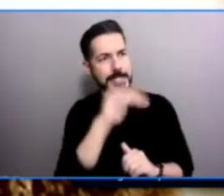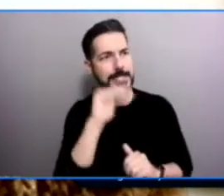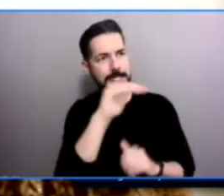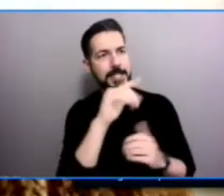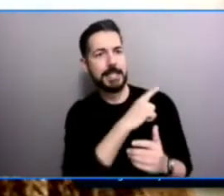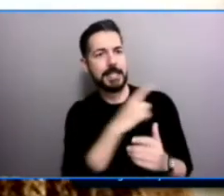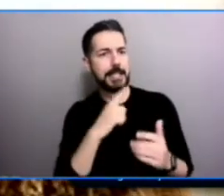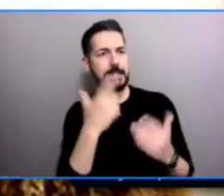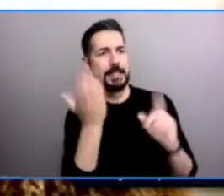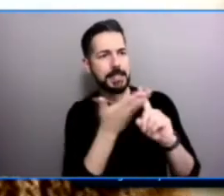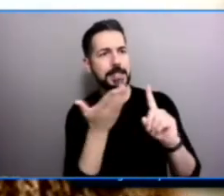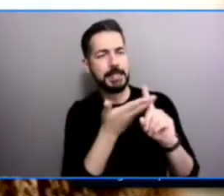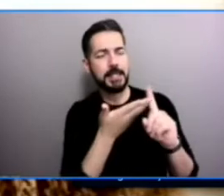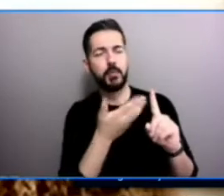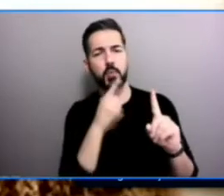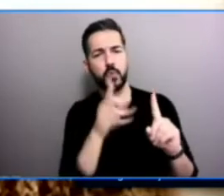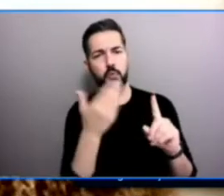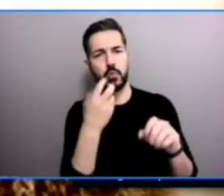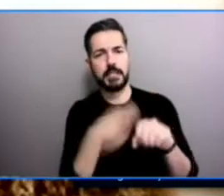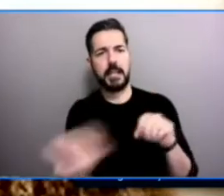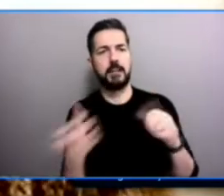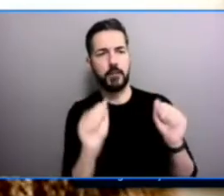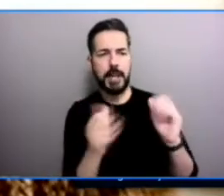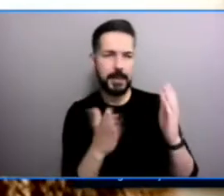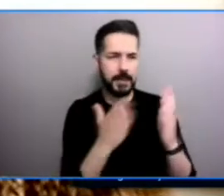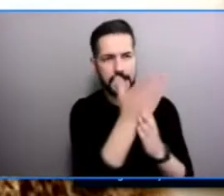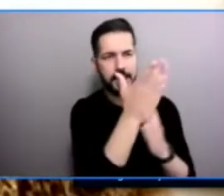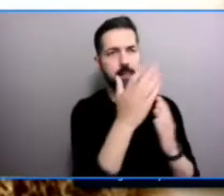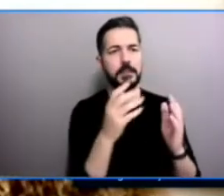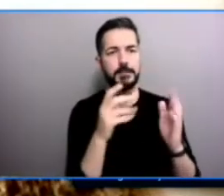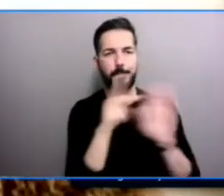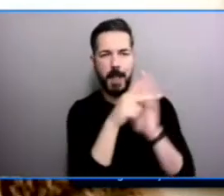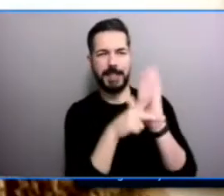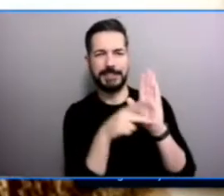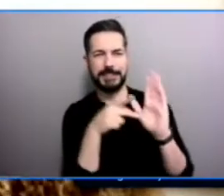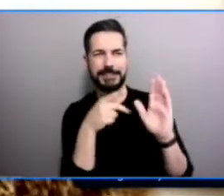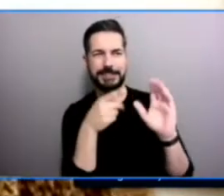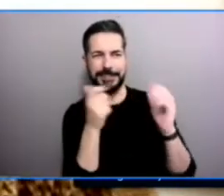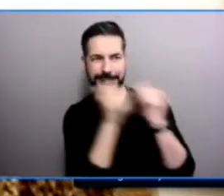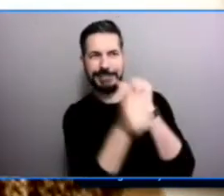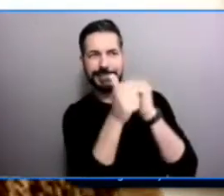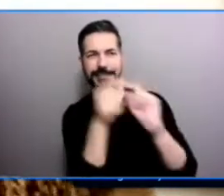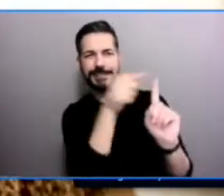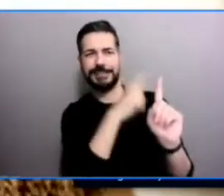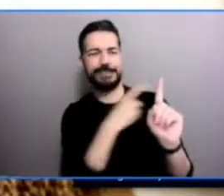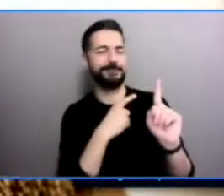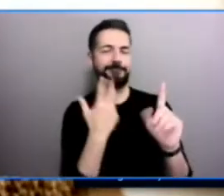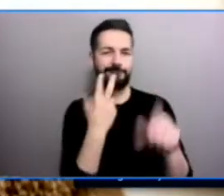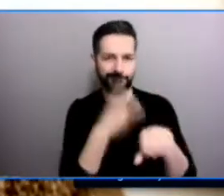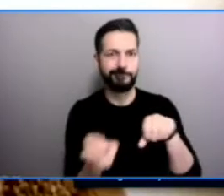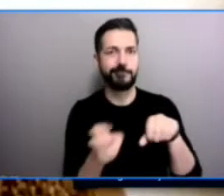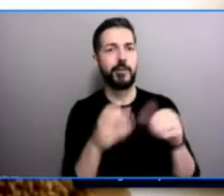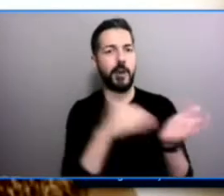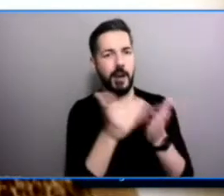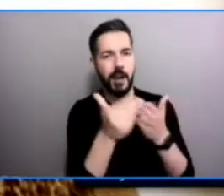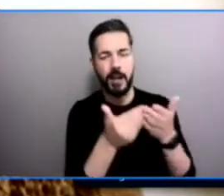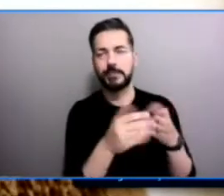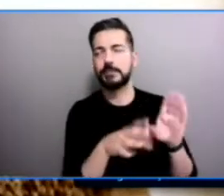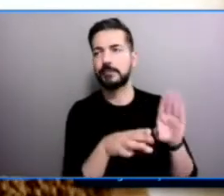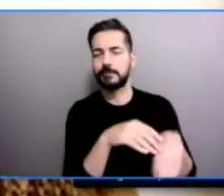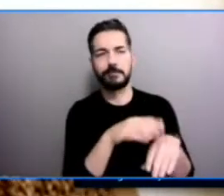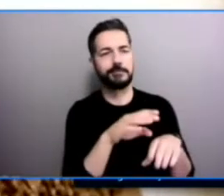which was successful. And then my day job is I'm a communications director with Stand for Schools,